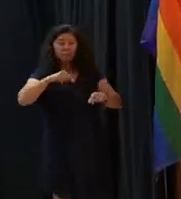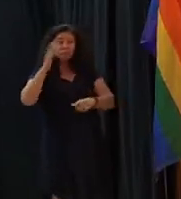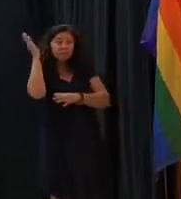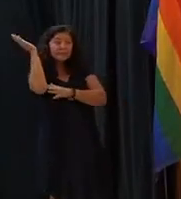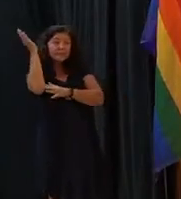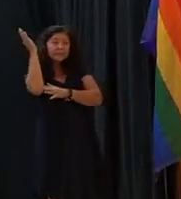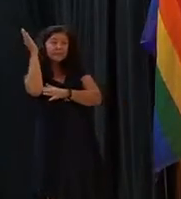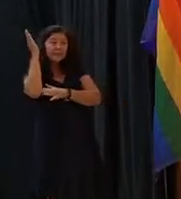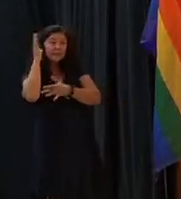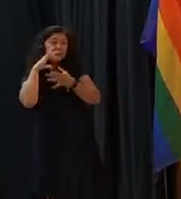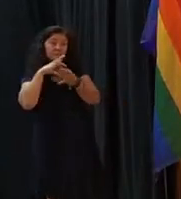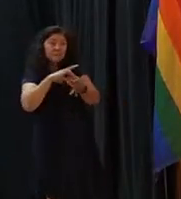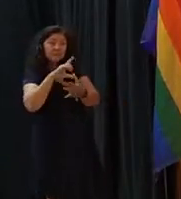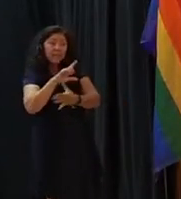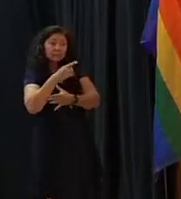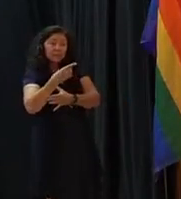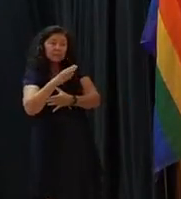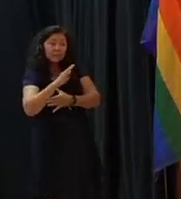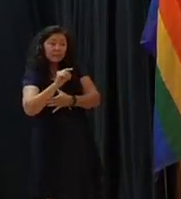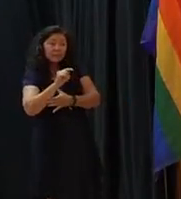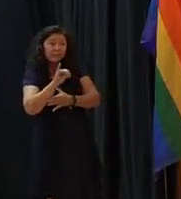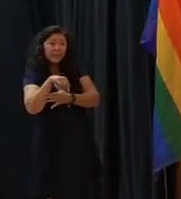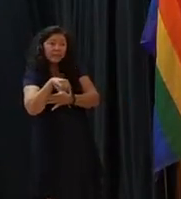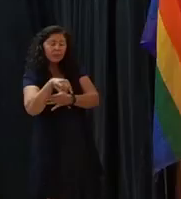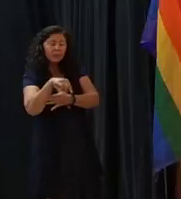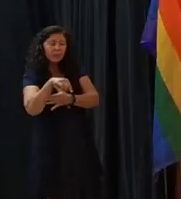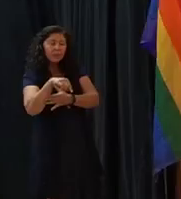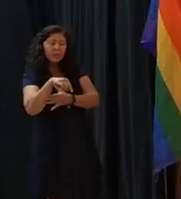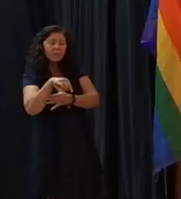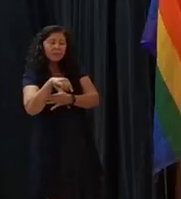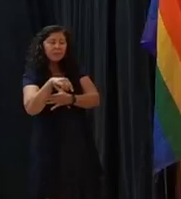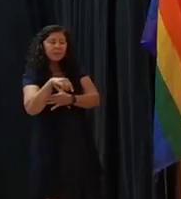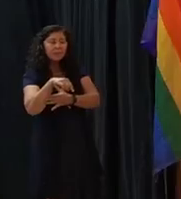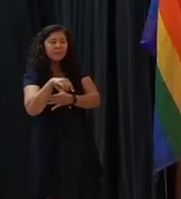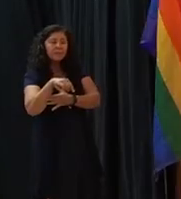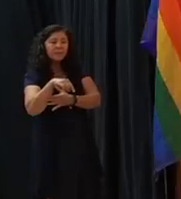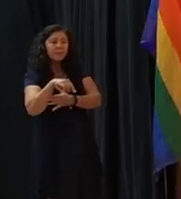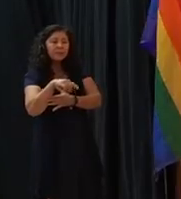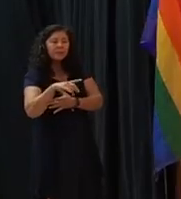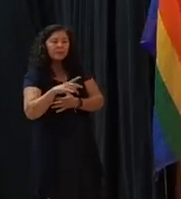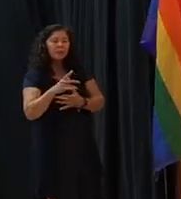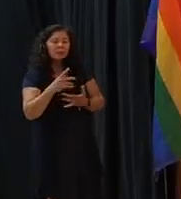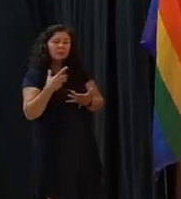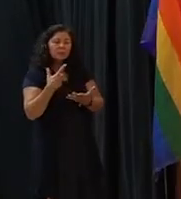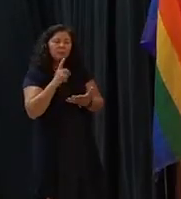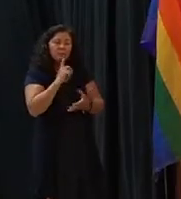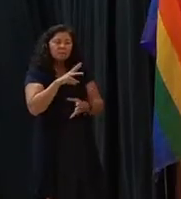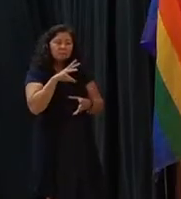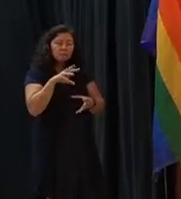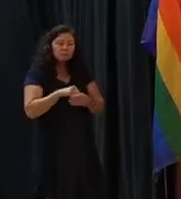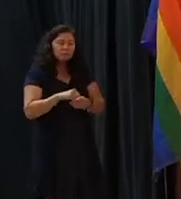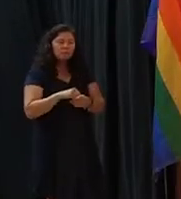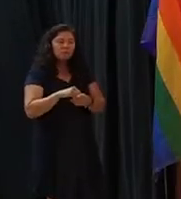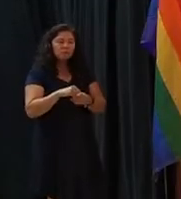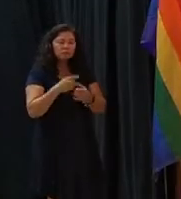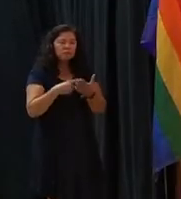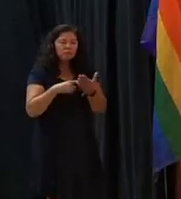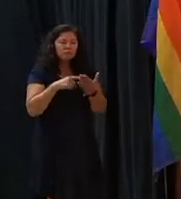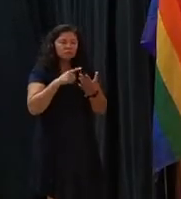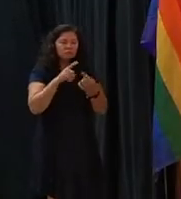about LGBTIQ, it's well represented by women. And the fact that that